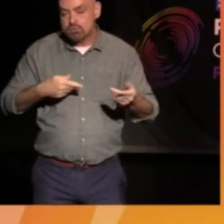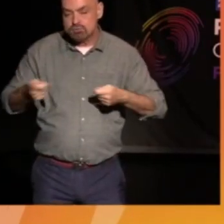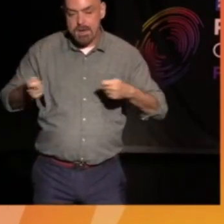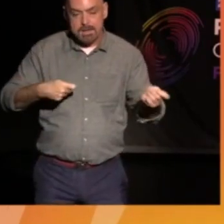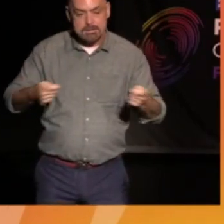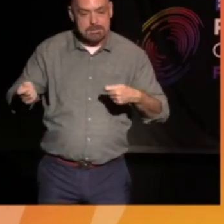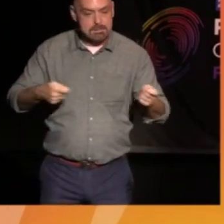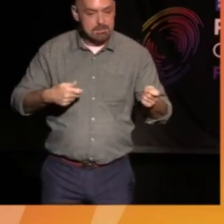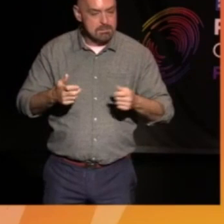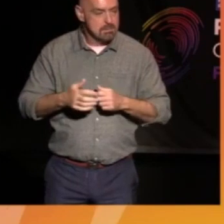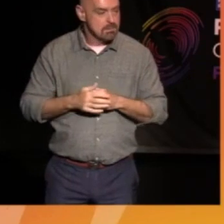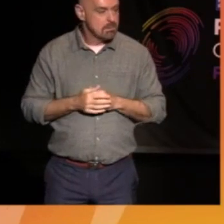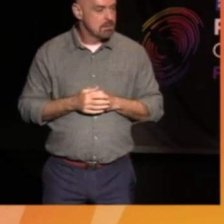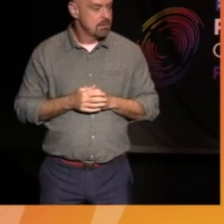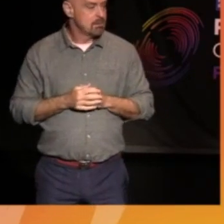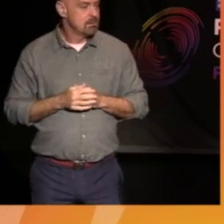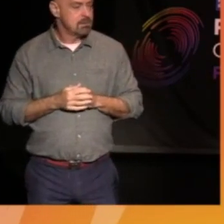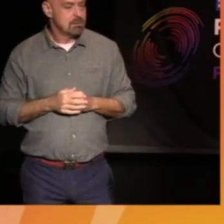for?